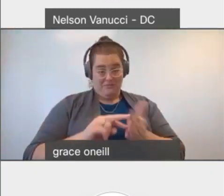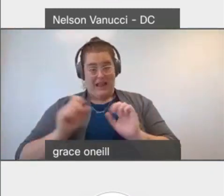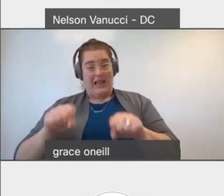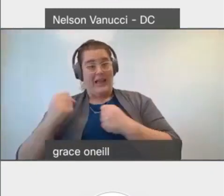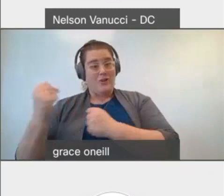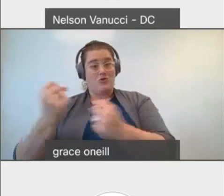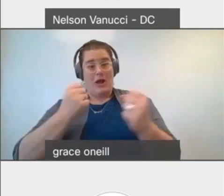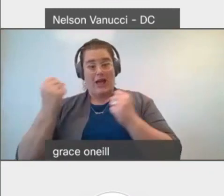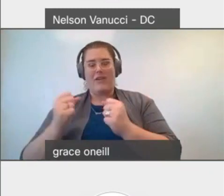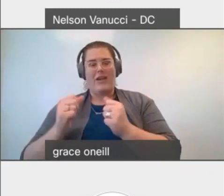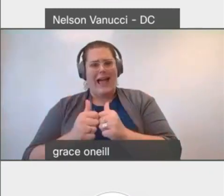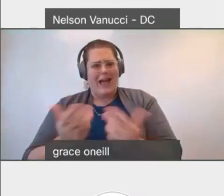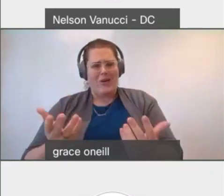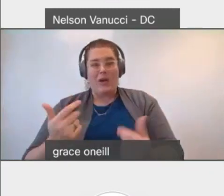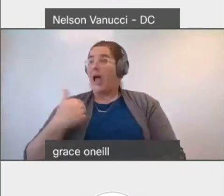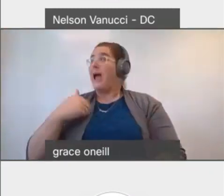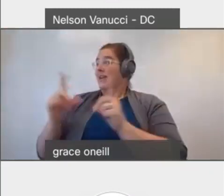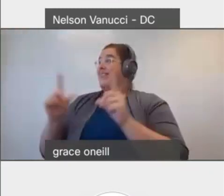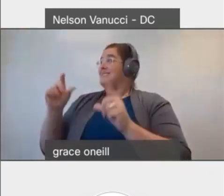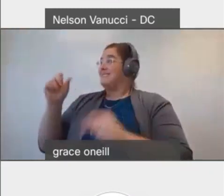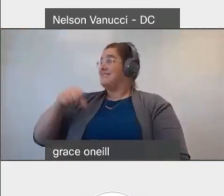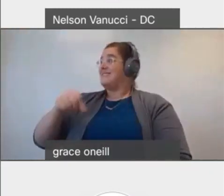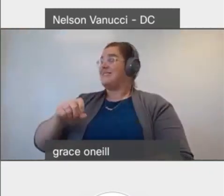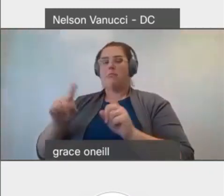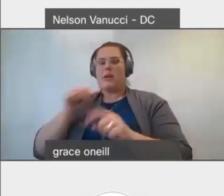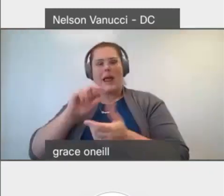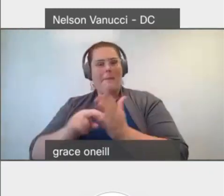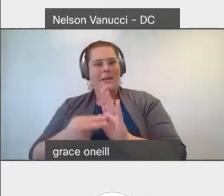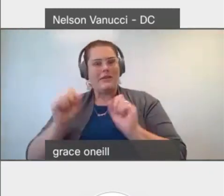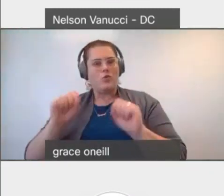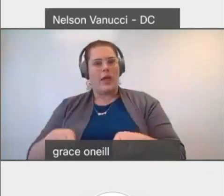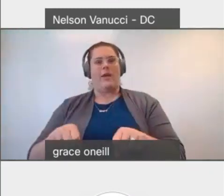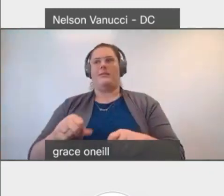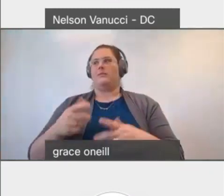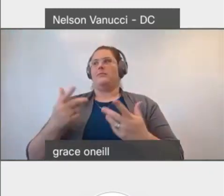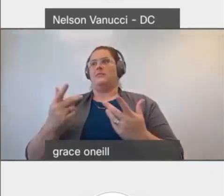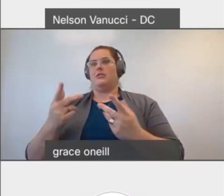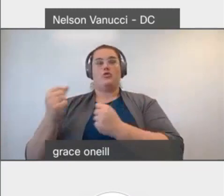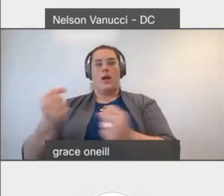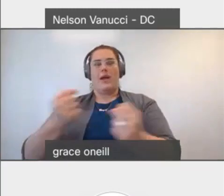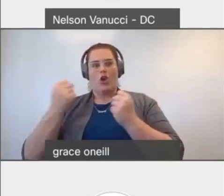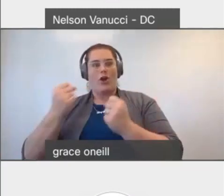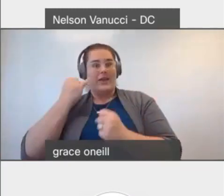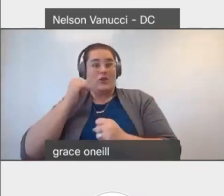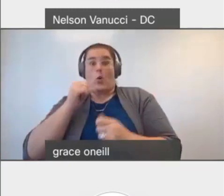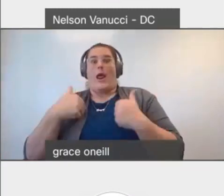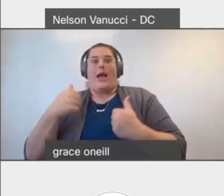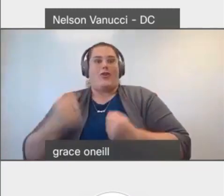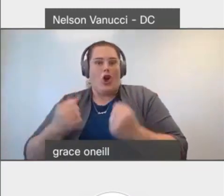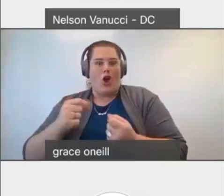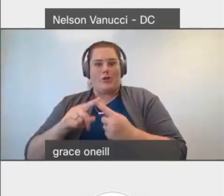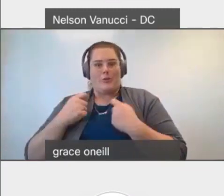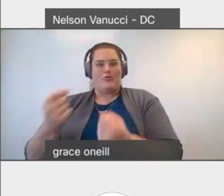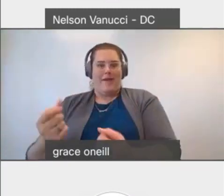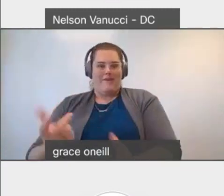got a license. That doesn't mean you can play the game of driving a car if you don't have a car. So long